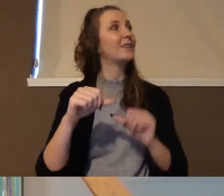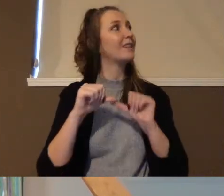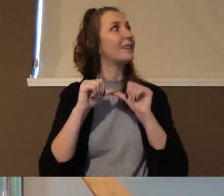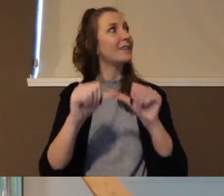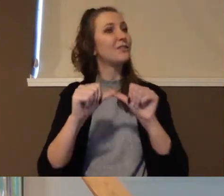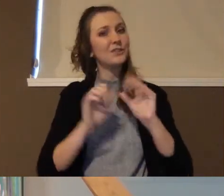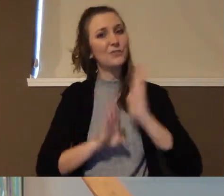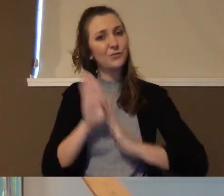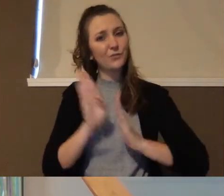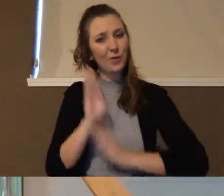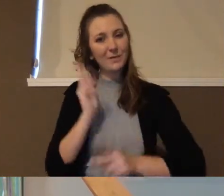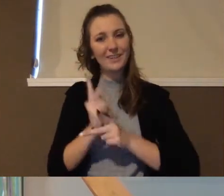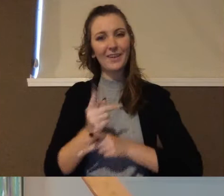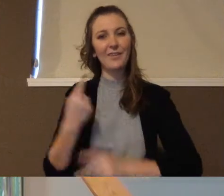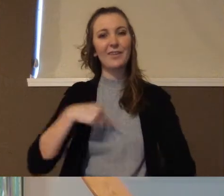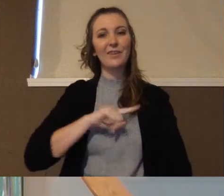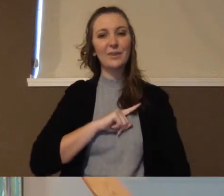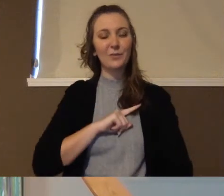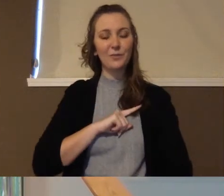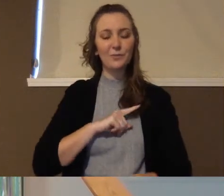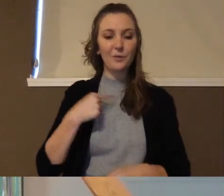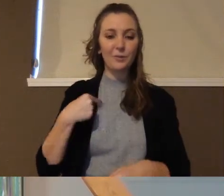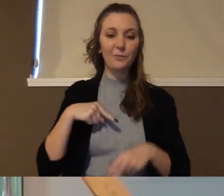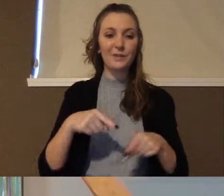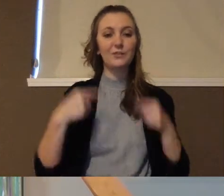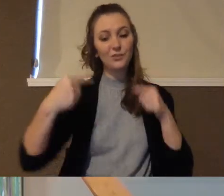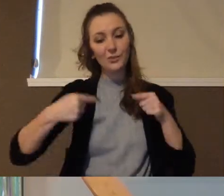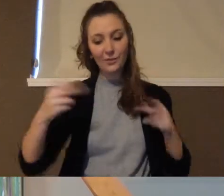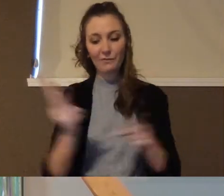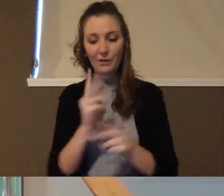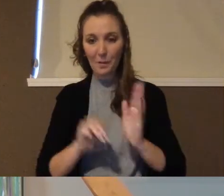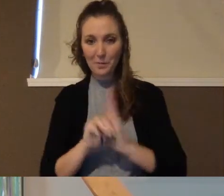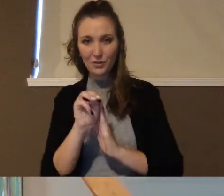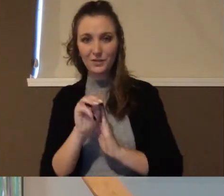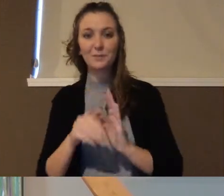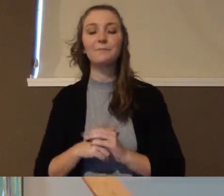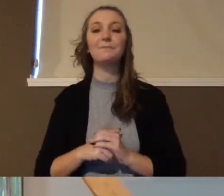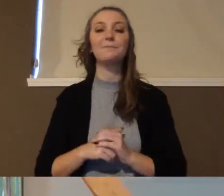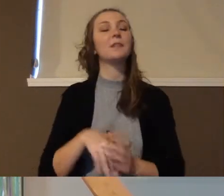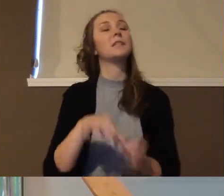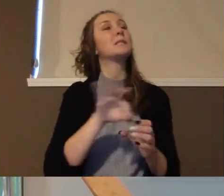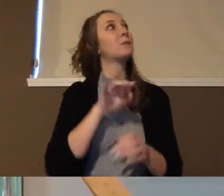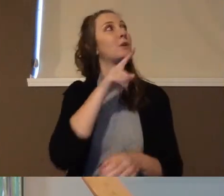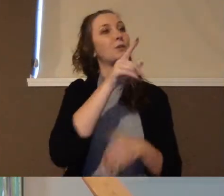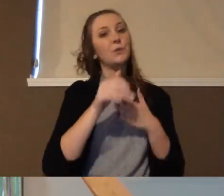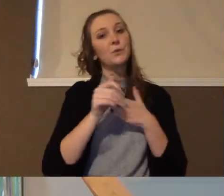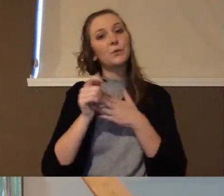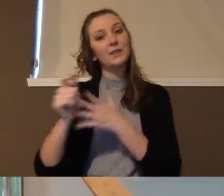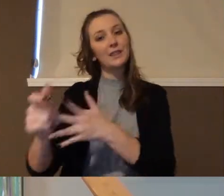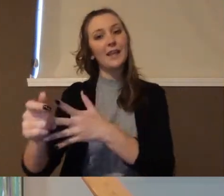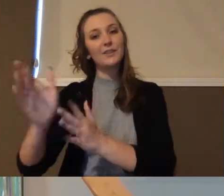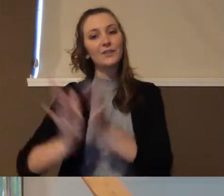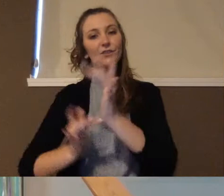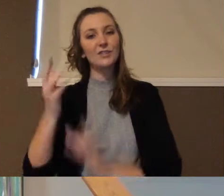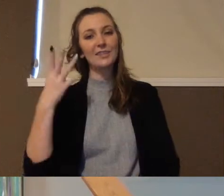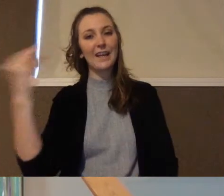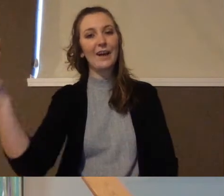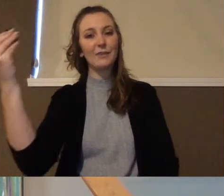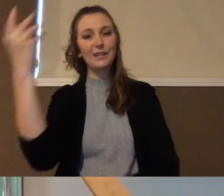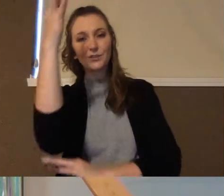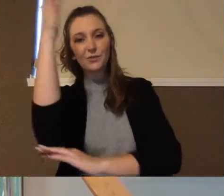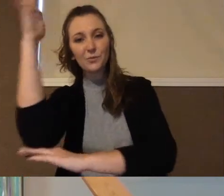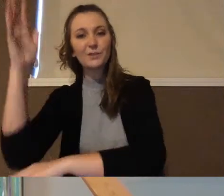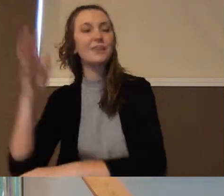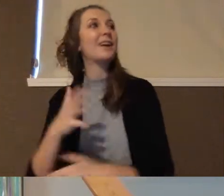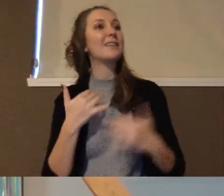we stumble towards maturity. Spirit, you who led Jesus into the wilderness,